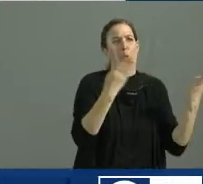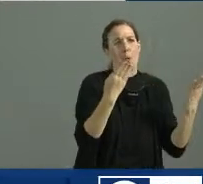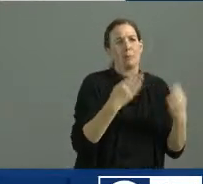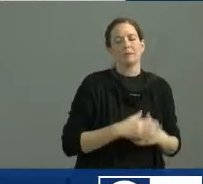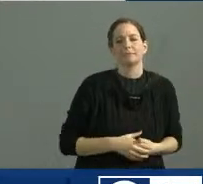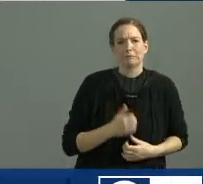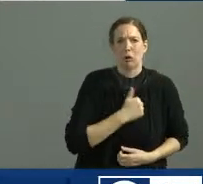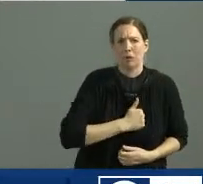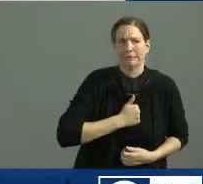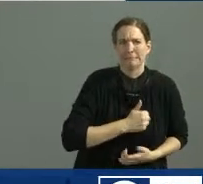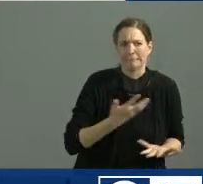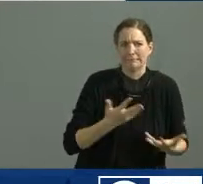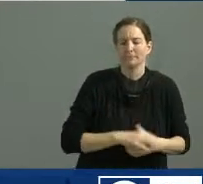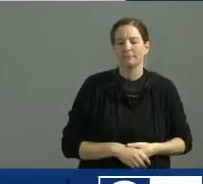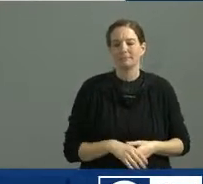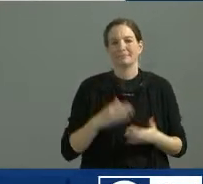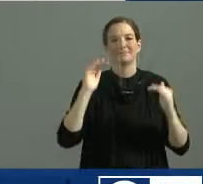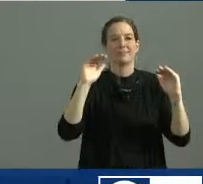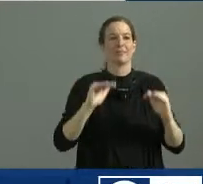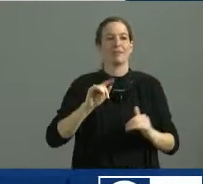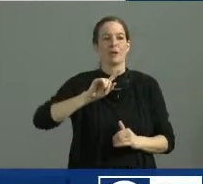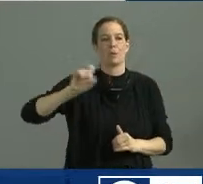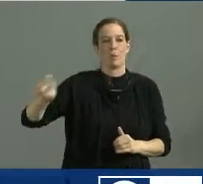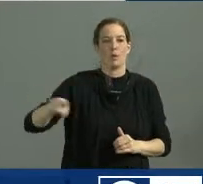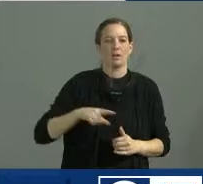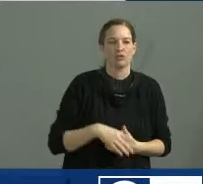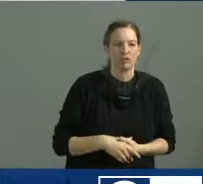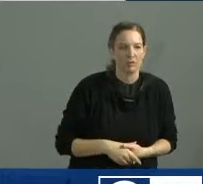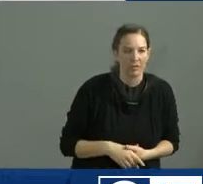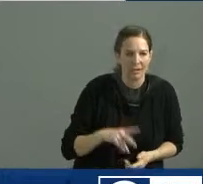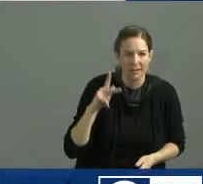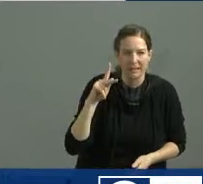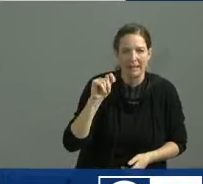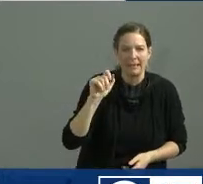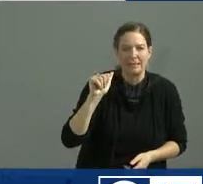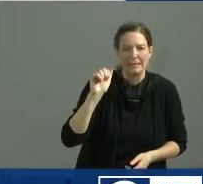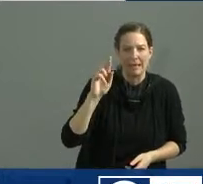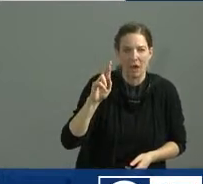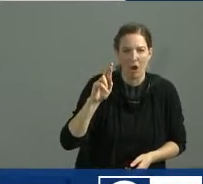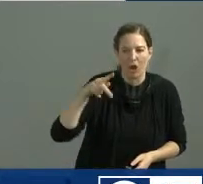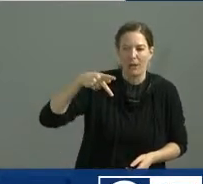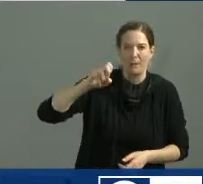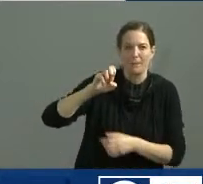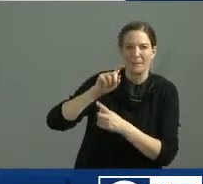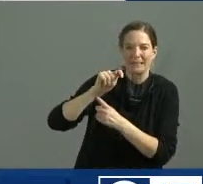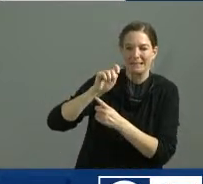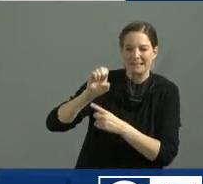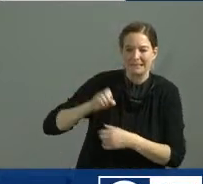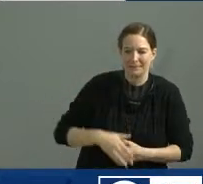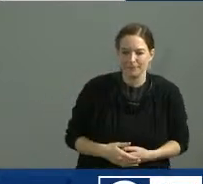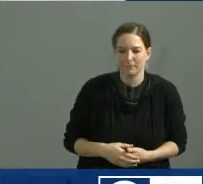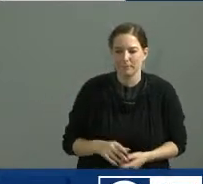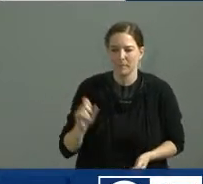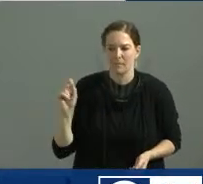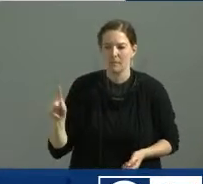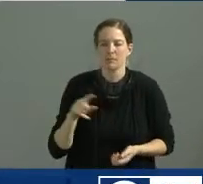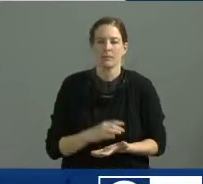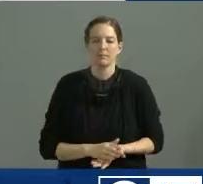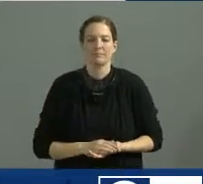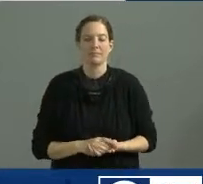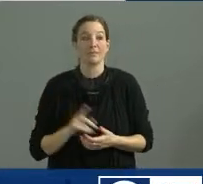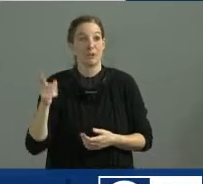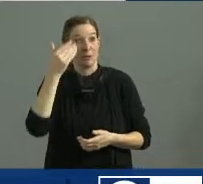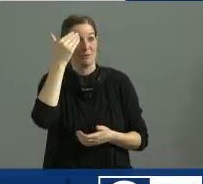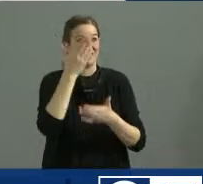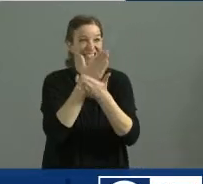Hello, Dr. Chris. Good afternoon. And I get my questions up here handily. So, as we know, some schools are